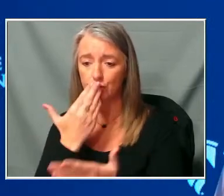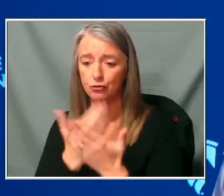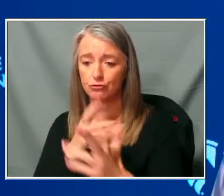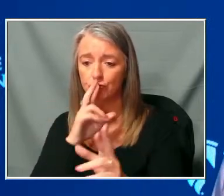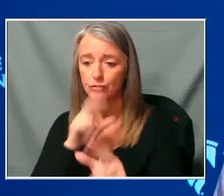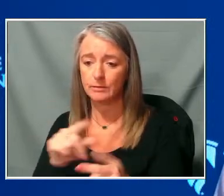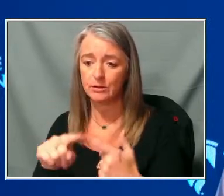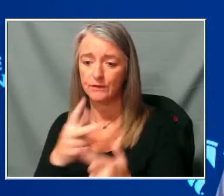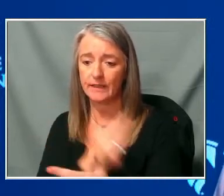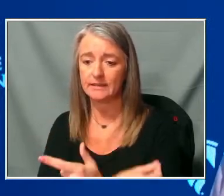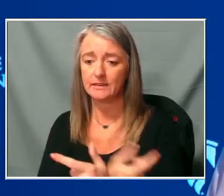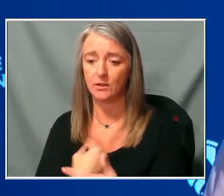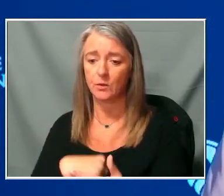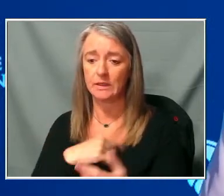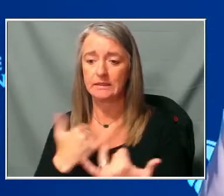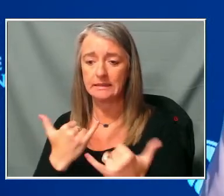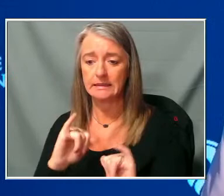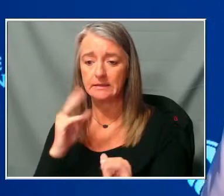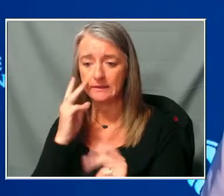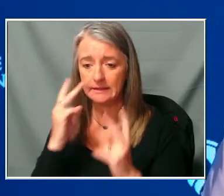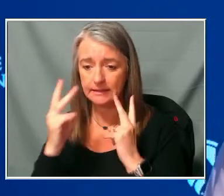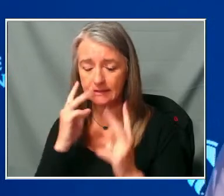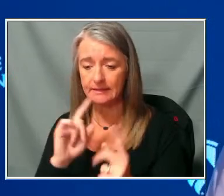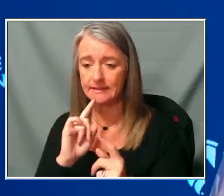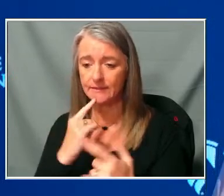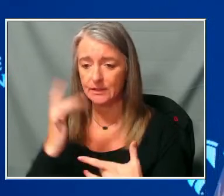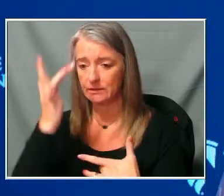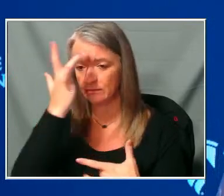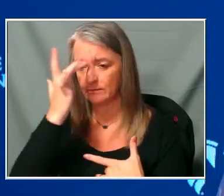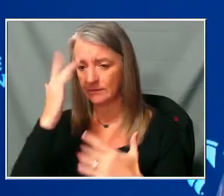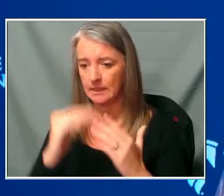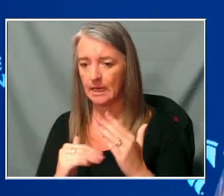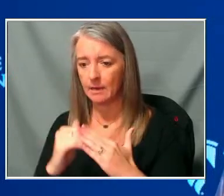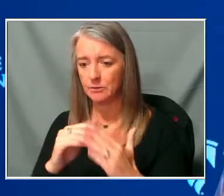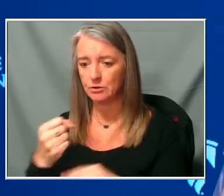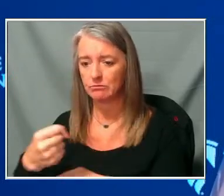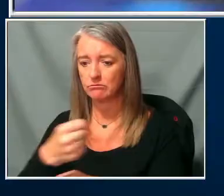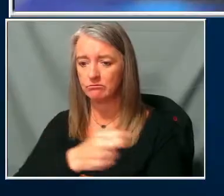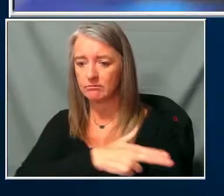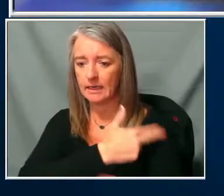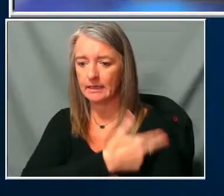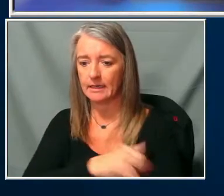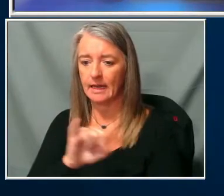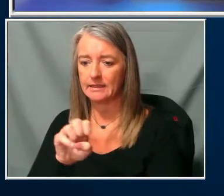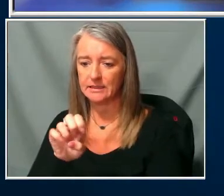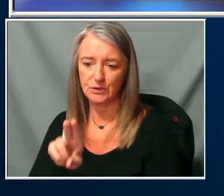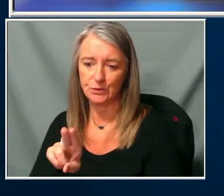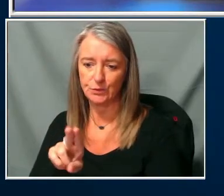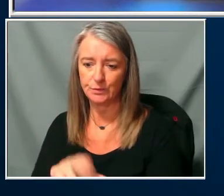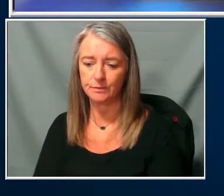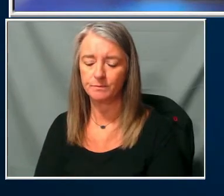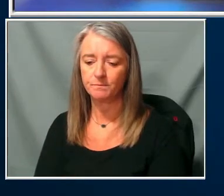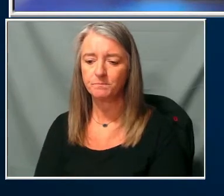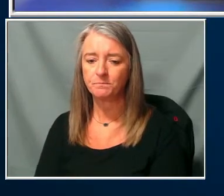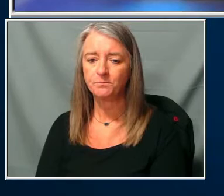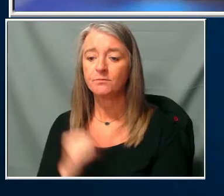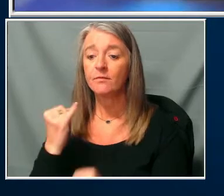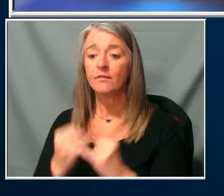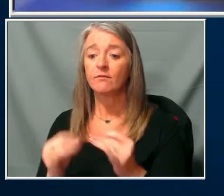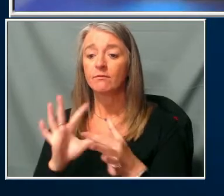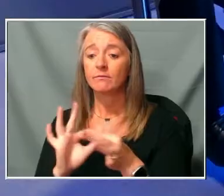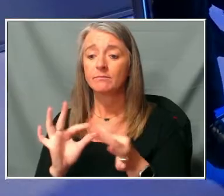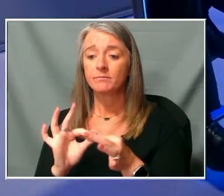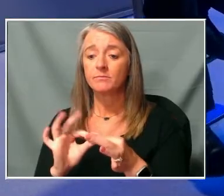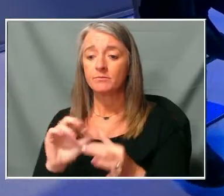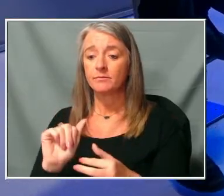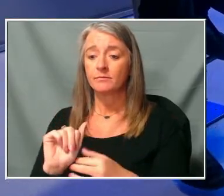vaccines. So we could still see severe disease up to intubation in the ICU. All right, let's get to final thoughts from our guests. Alex,